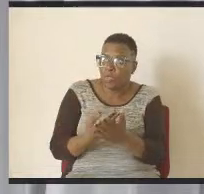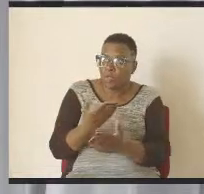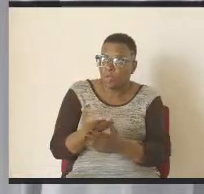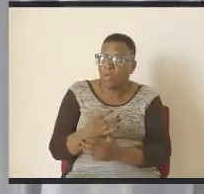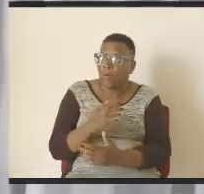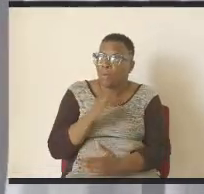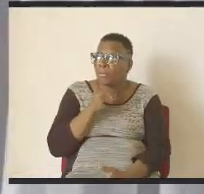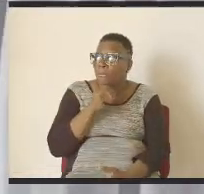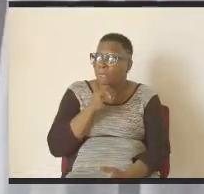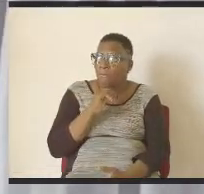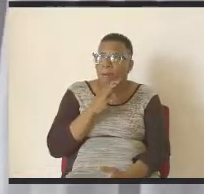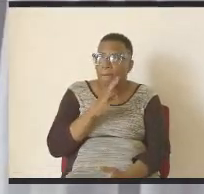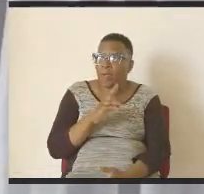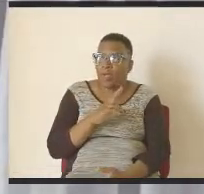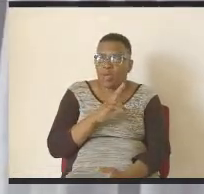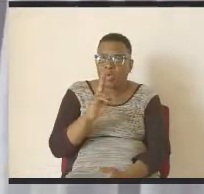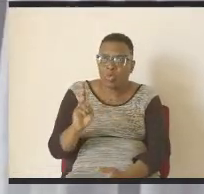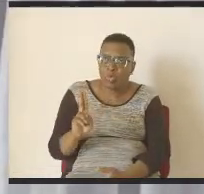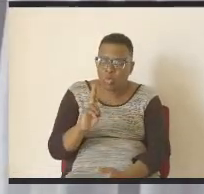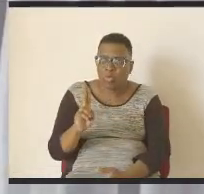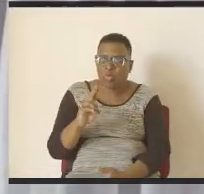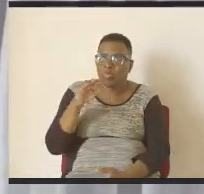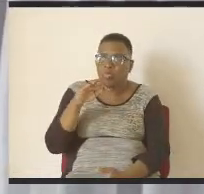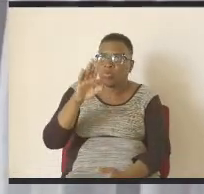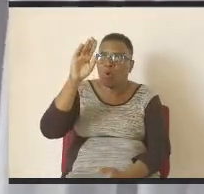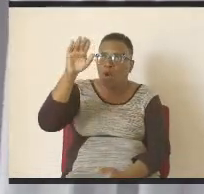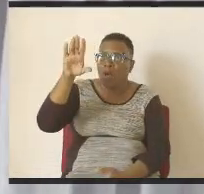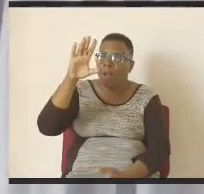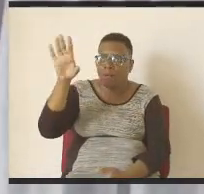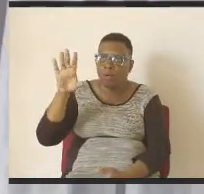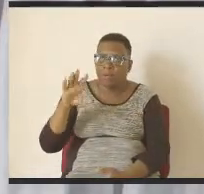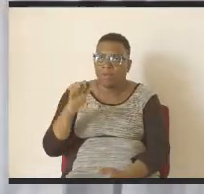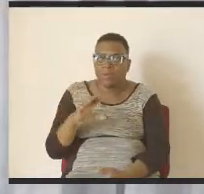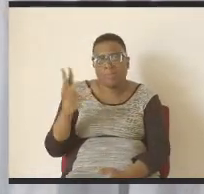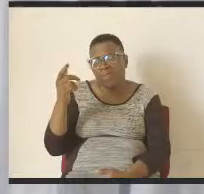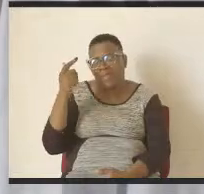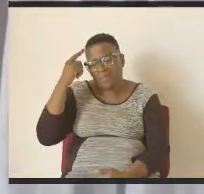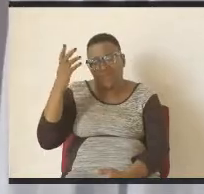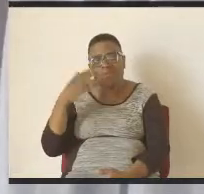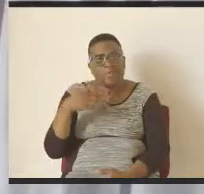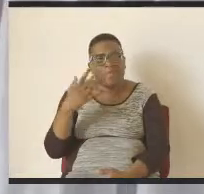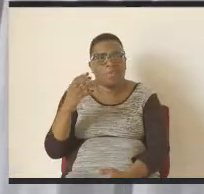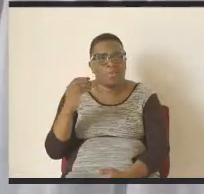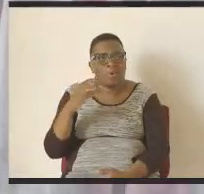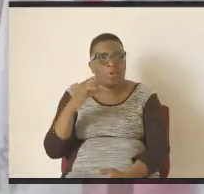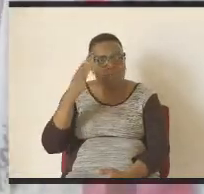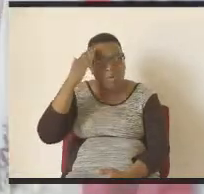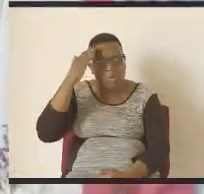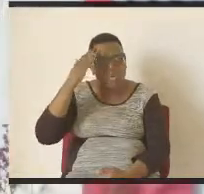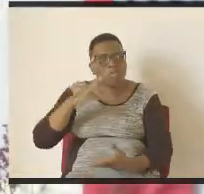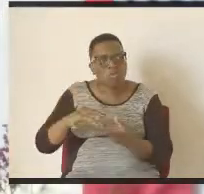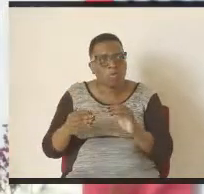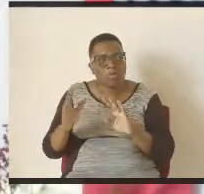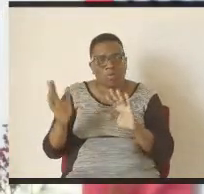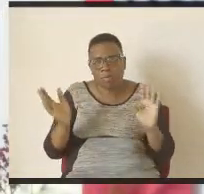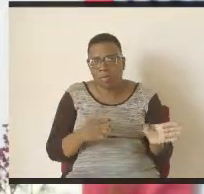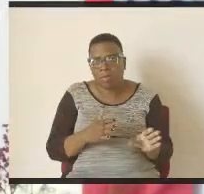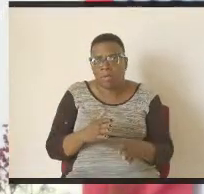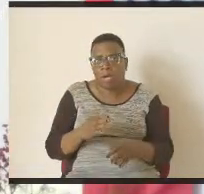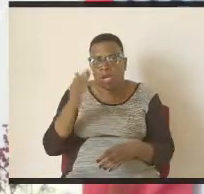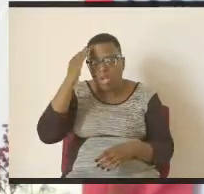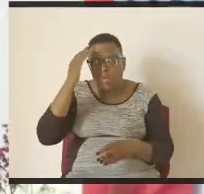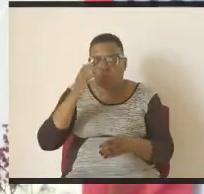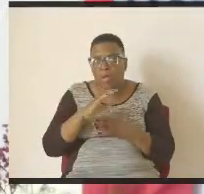getting used to Calvary. It's just another story. Yeah, we know the story. We know the end. We know it's going to end. And that's very,